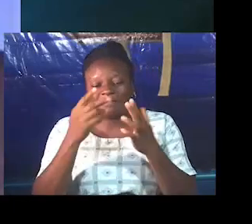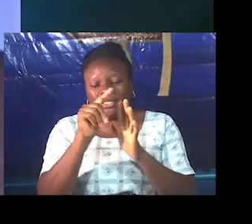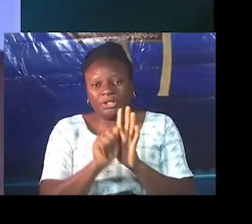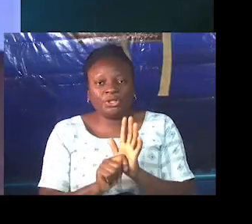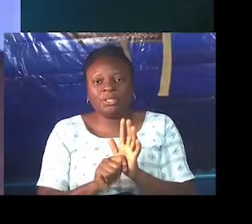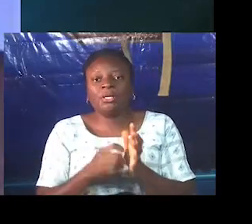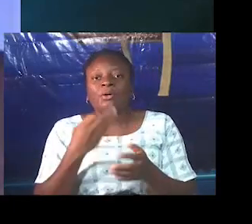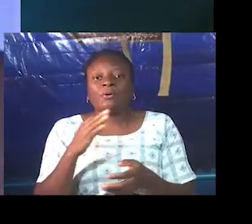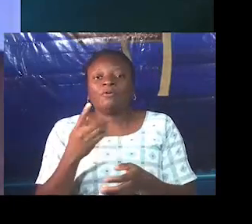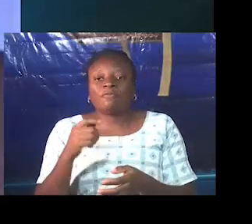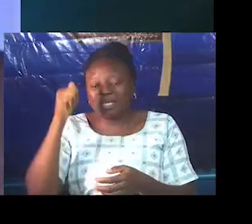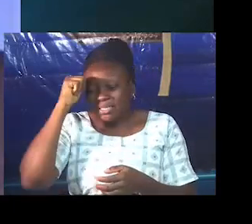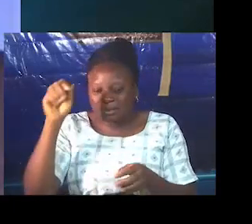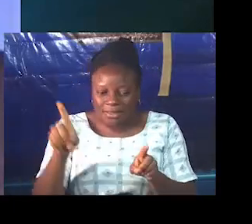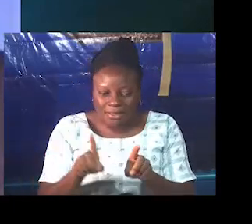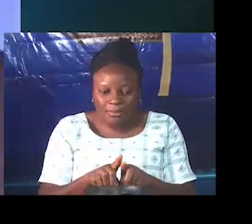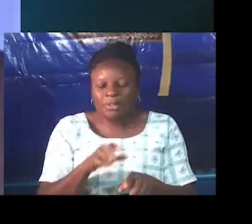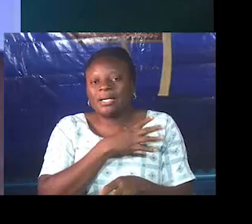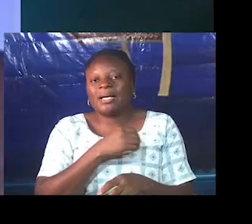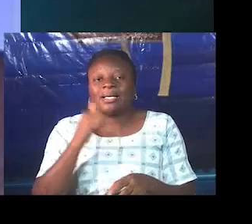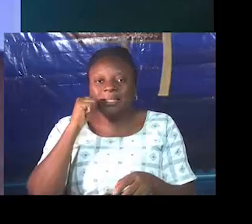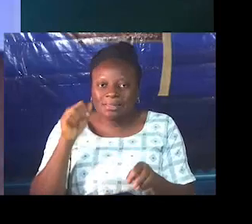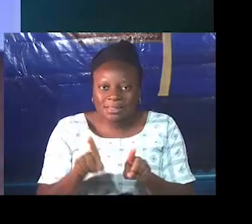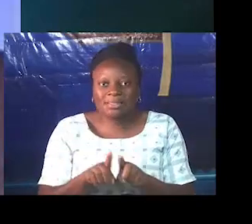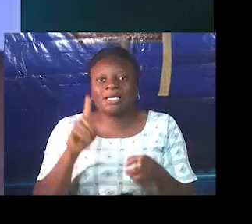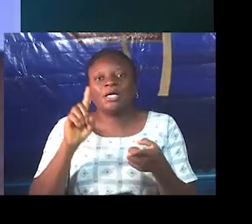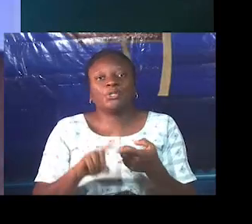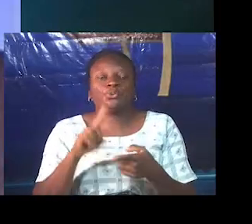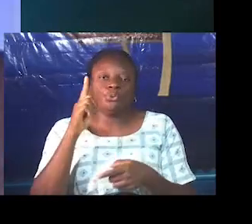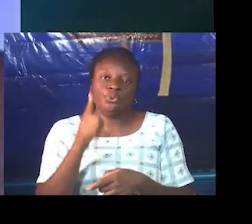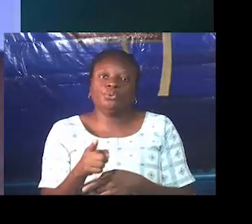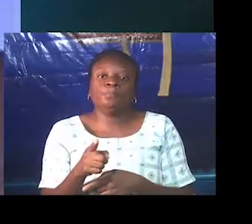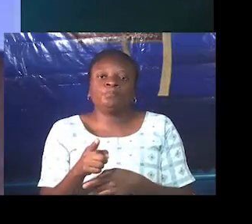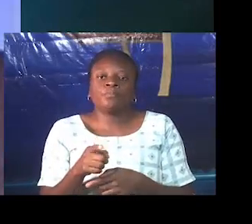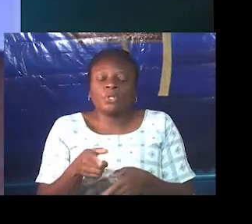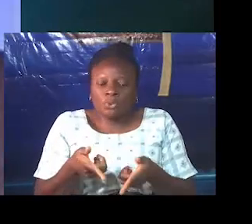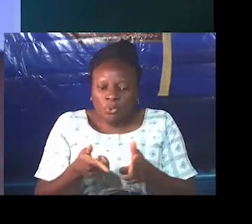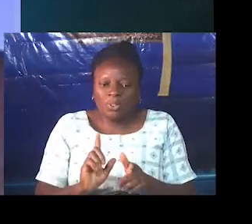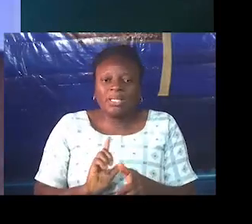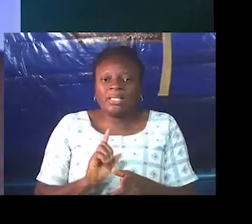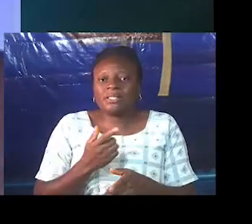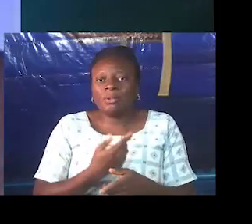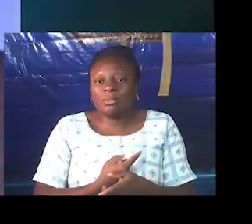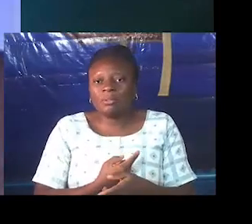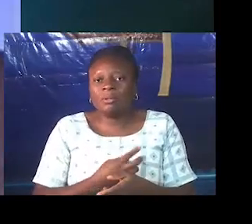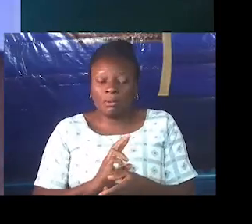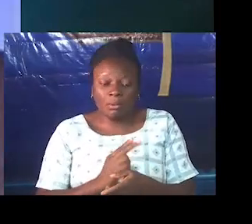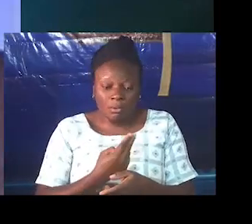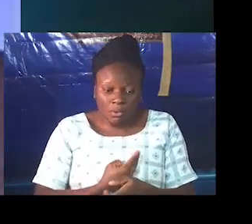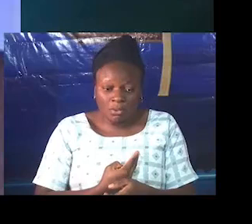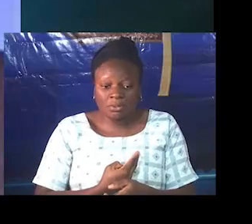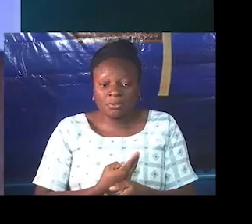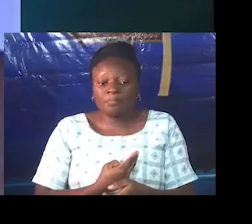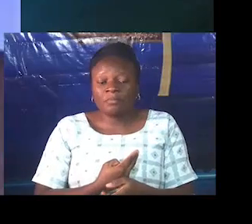let's take some little examples while we are tracing how to be sure, how to be